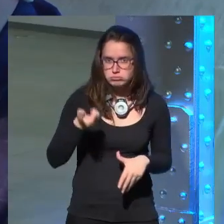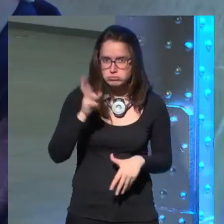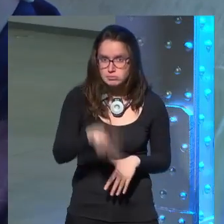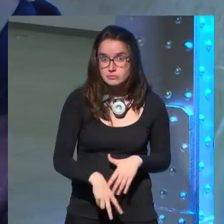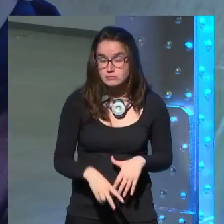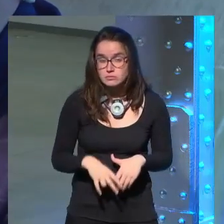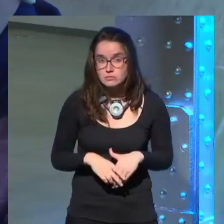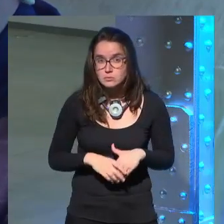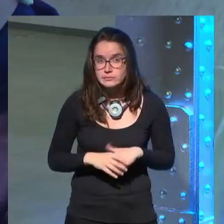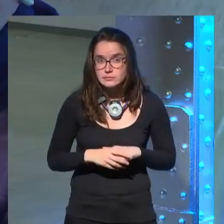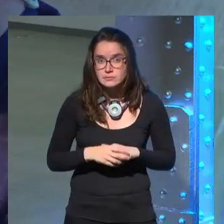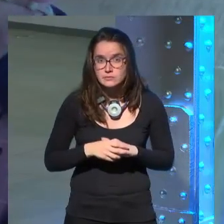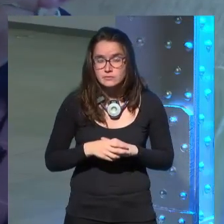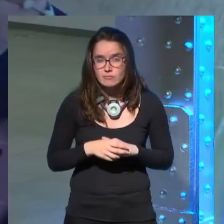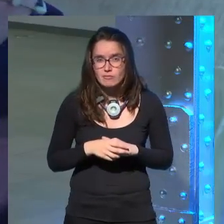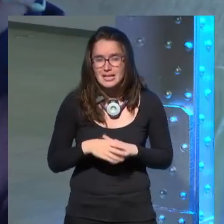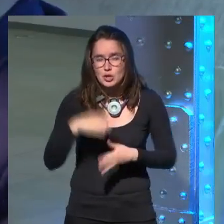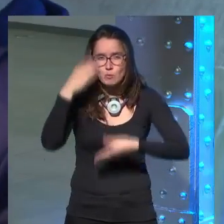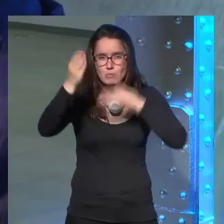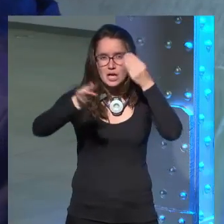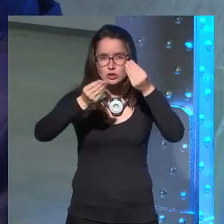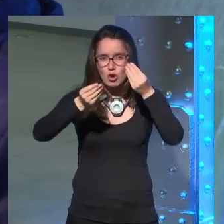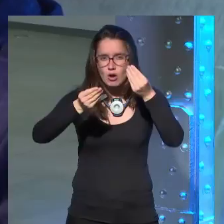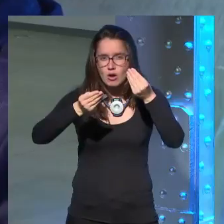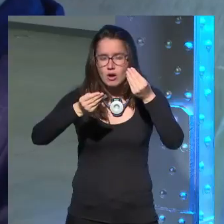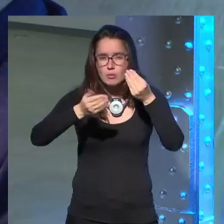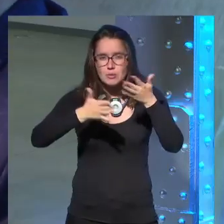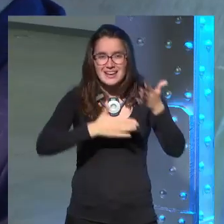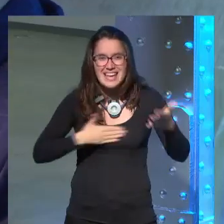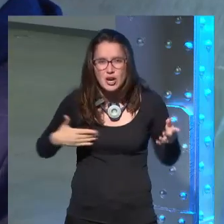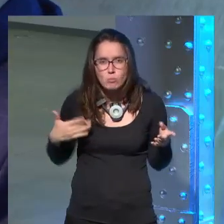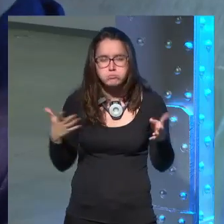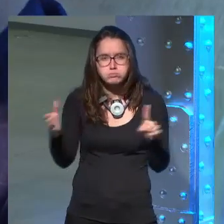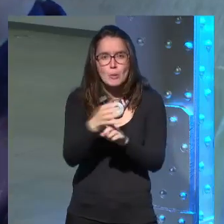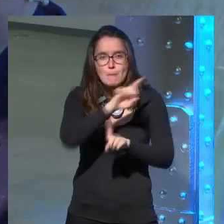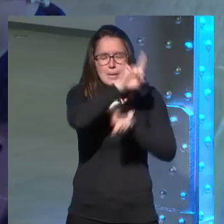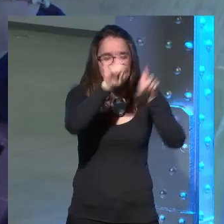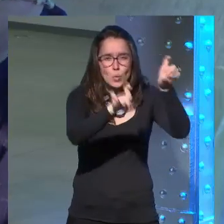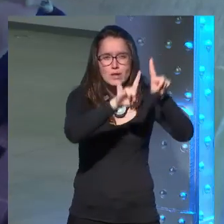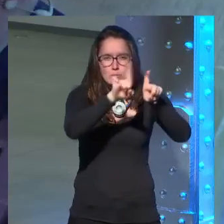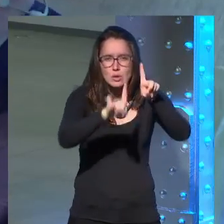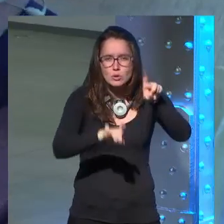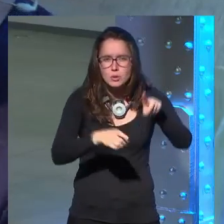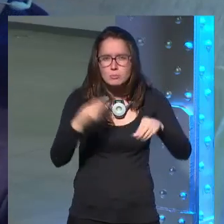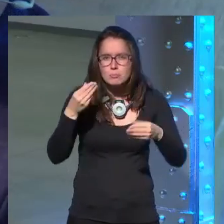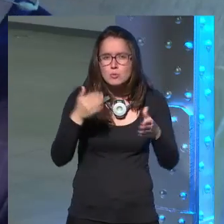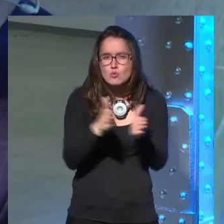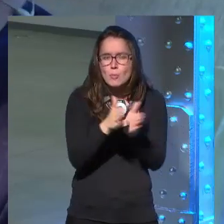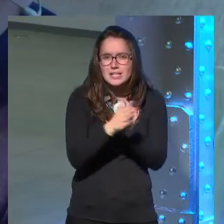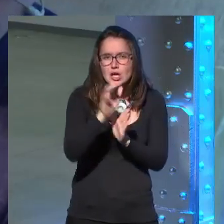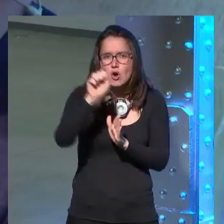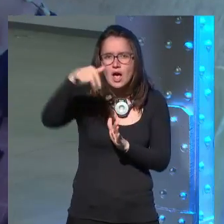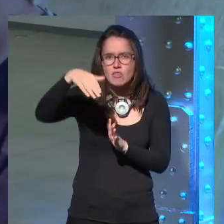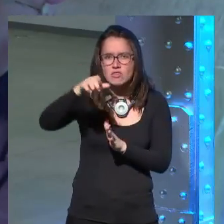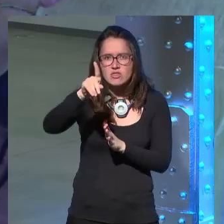want to identify questions like, you know, if you think my colleague in Oxford, Andrew Wiles, proved Fermat's last